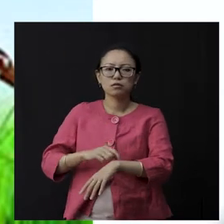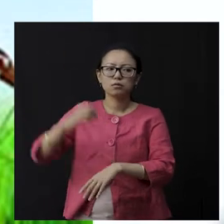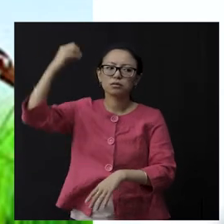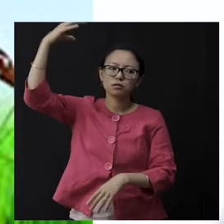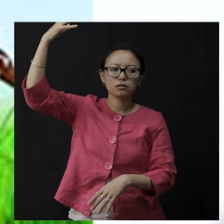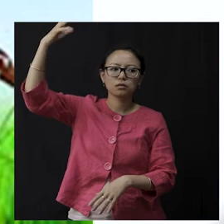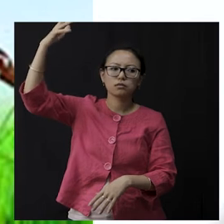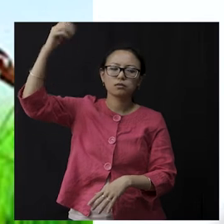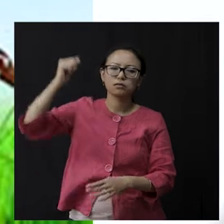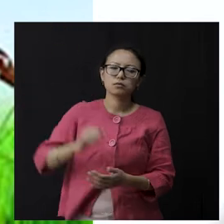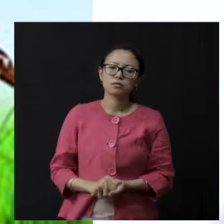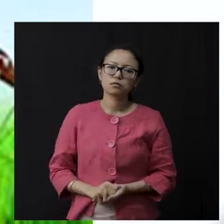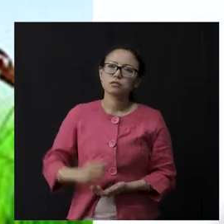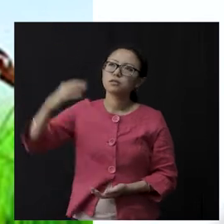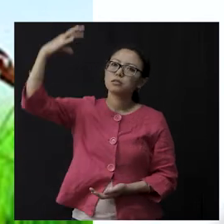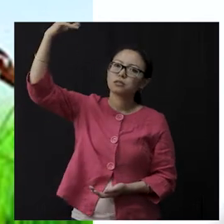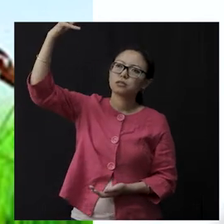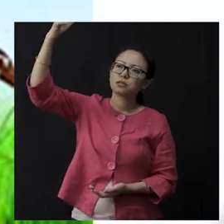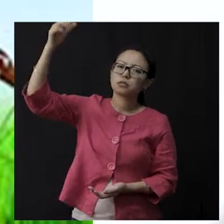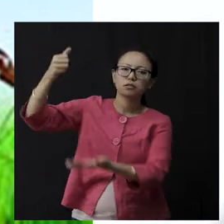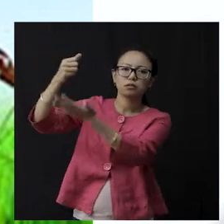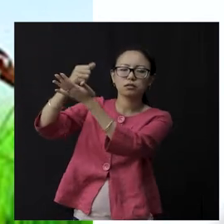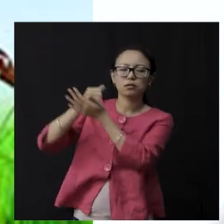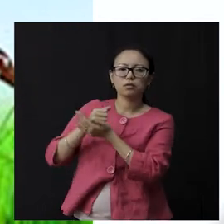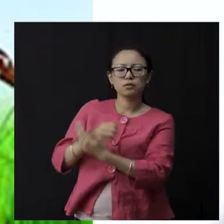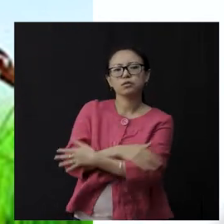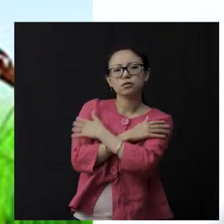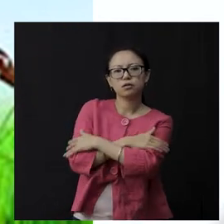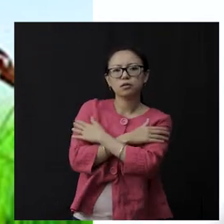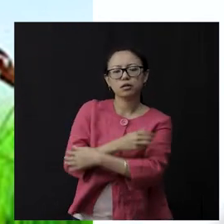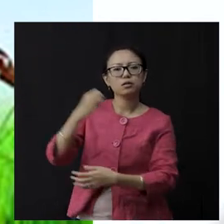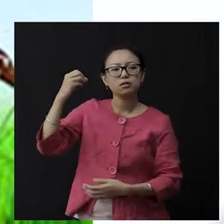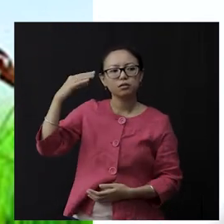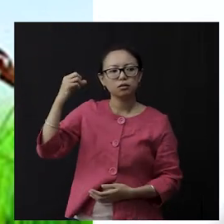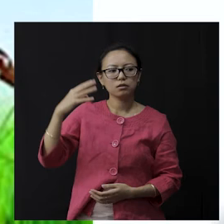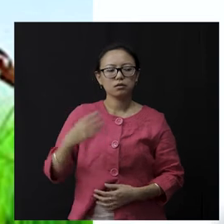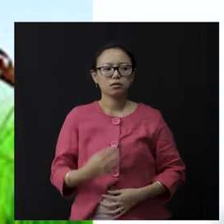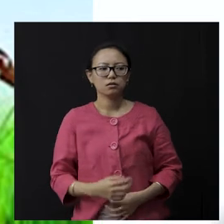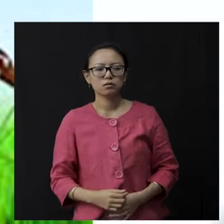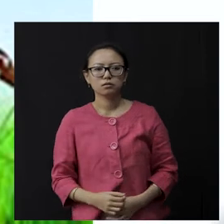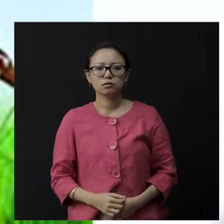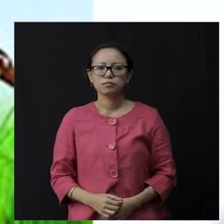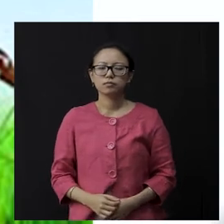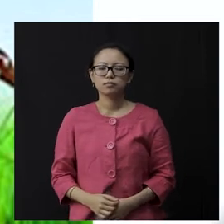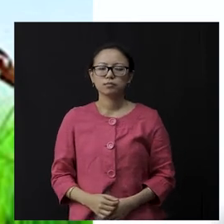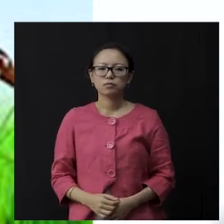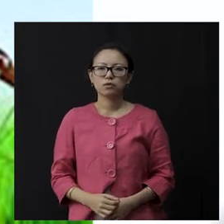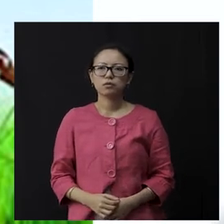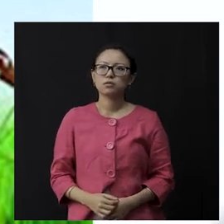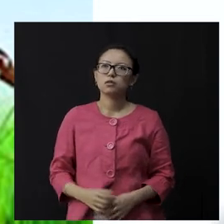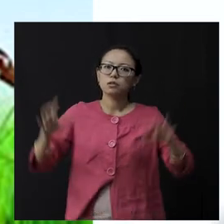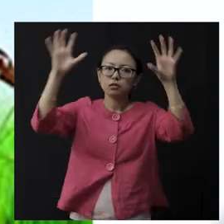The sun gives us heat and light. The sky looks